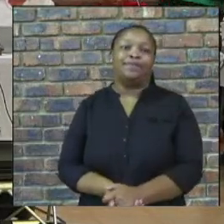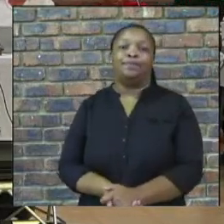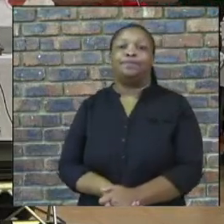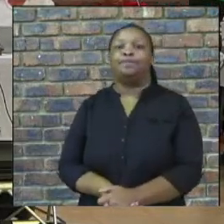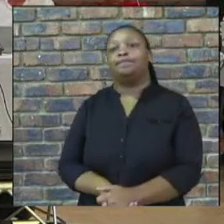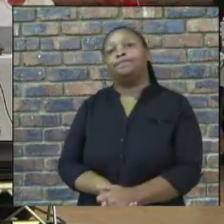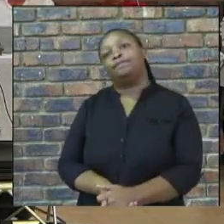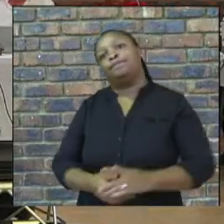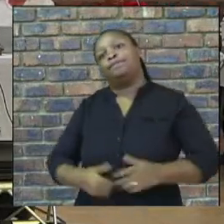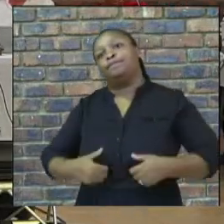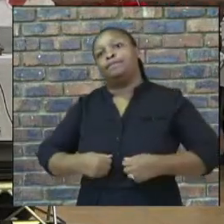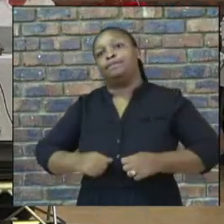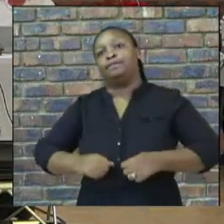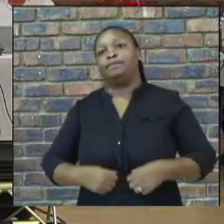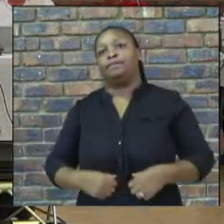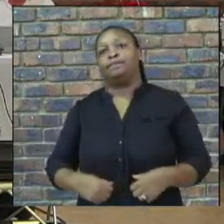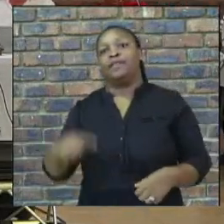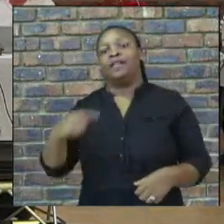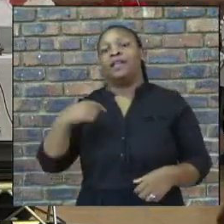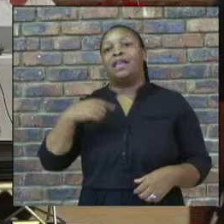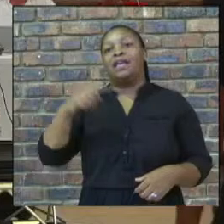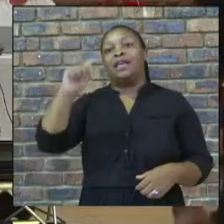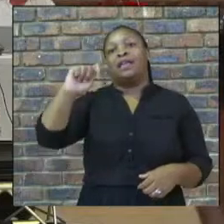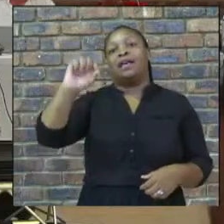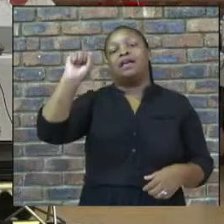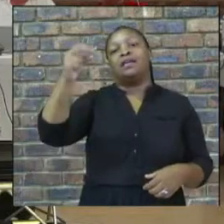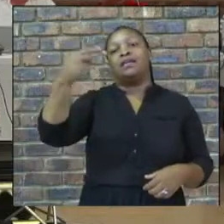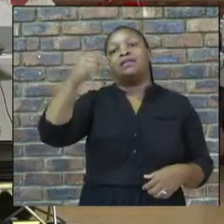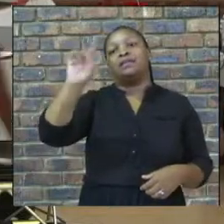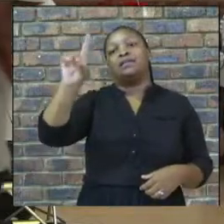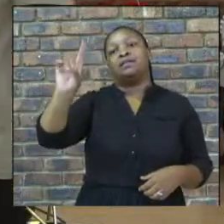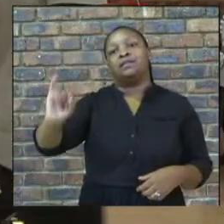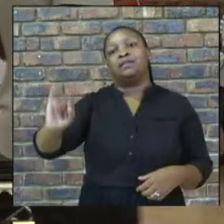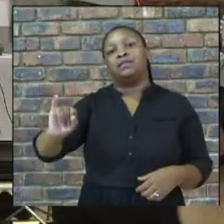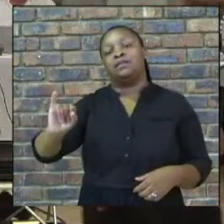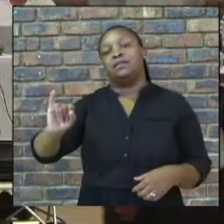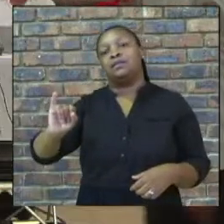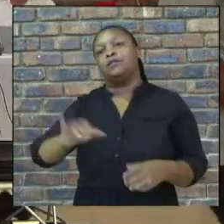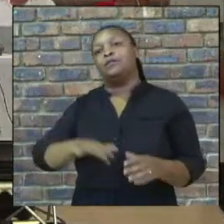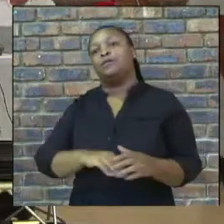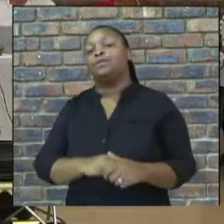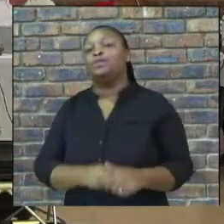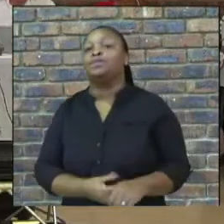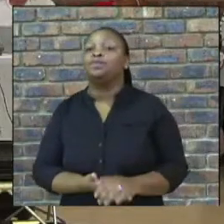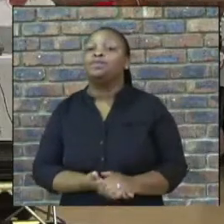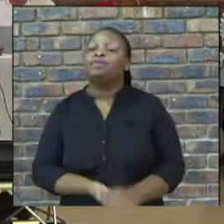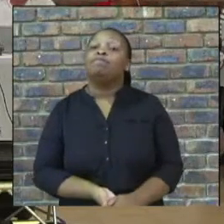Dumelang, nna ke nna Thembelihle from Zenspreid, Ward 114.